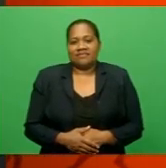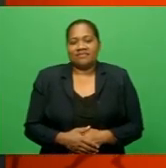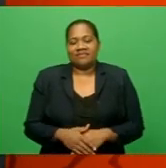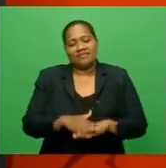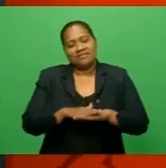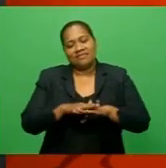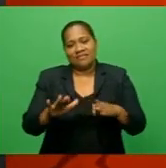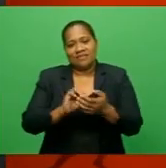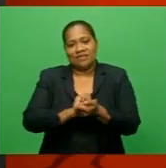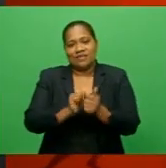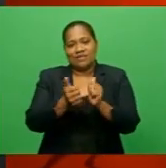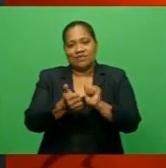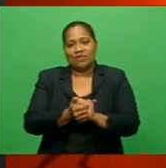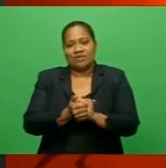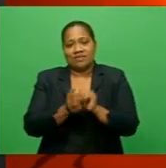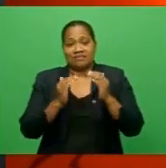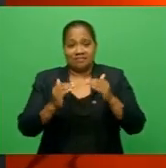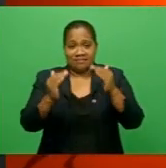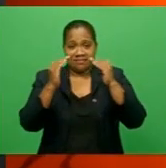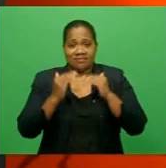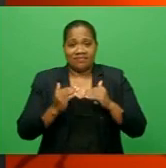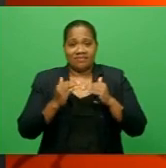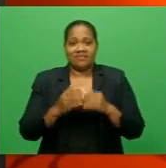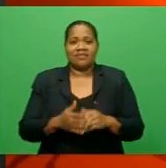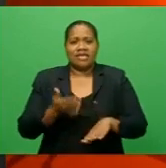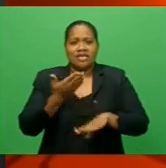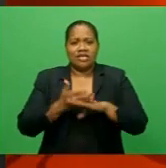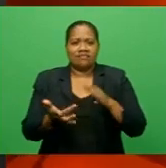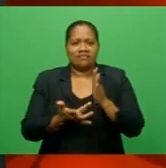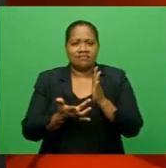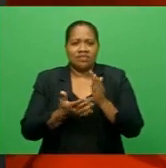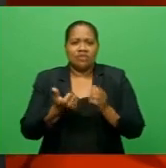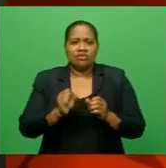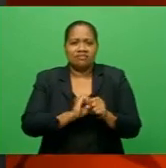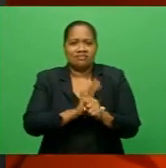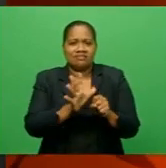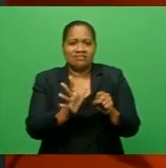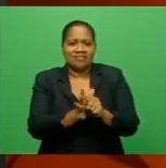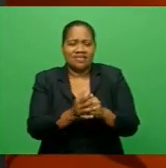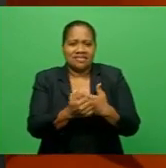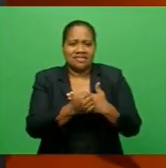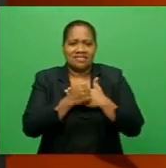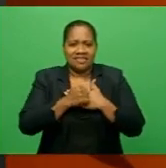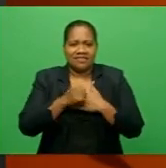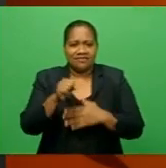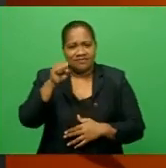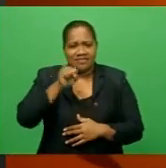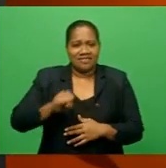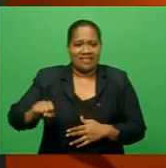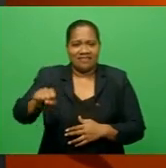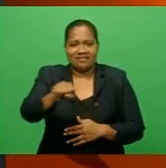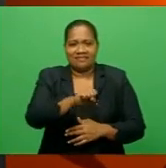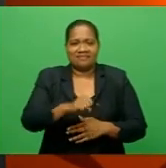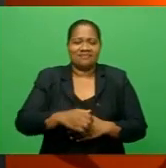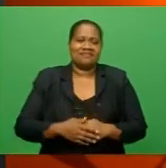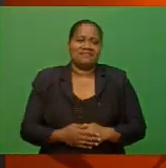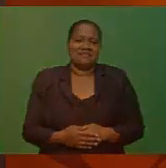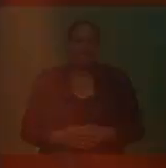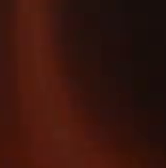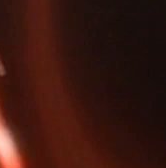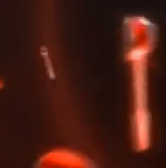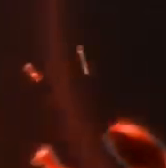That's it from Sports Tonight. Coming up, new technology used for COVID-19 safe stadiums. Details after the break.